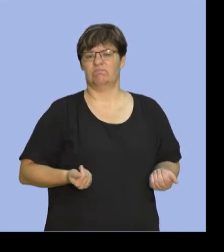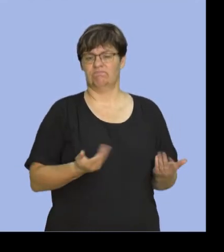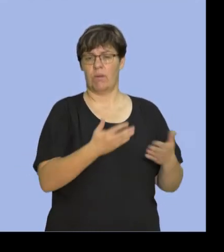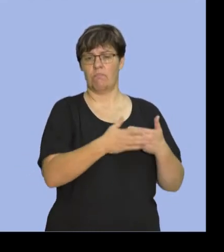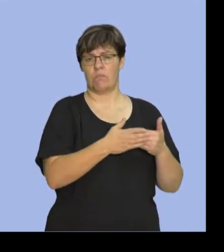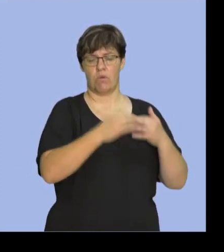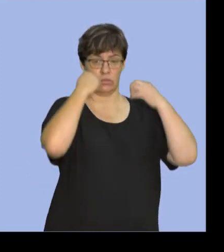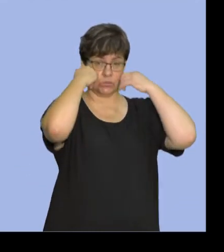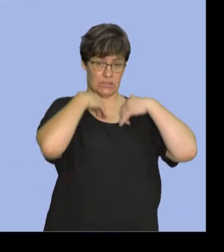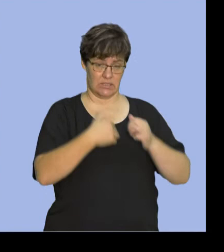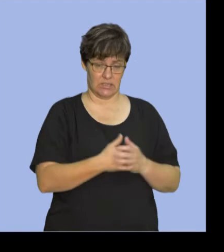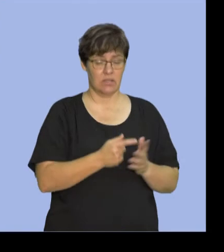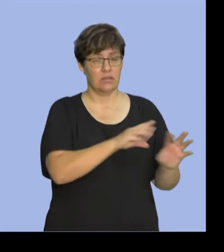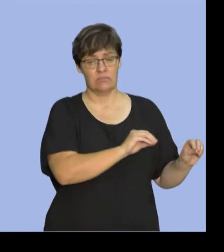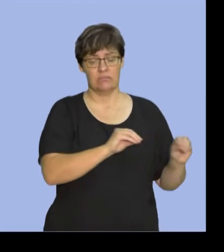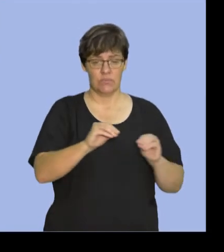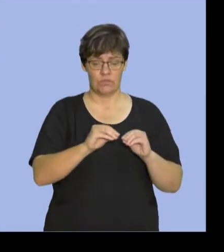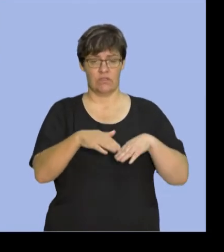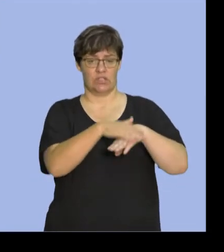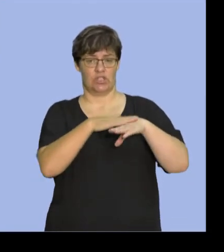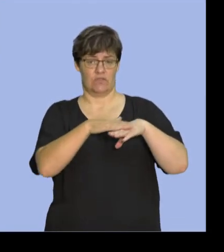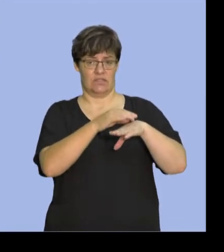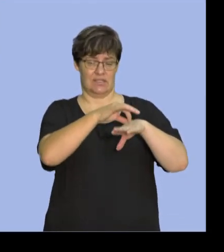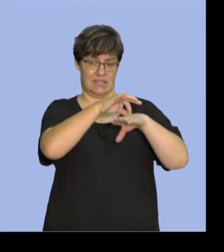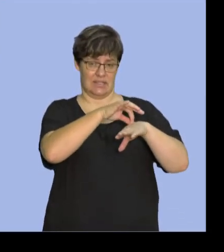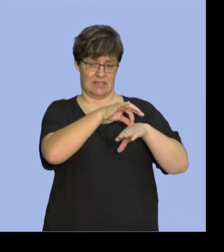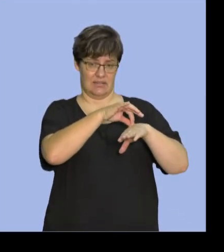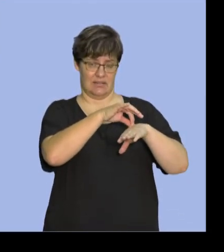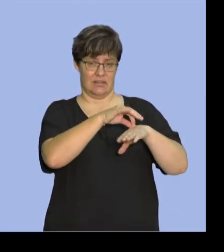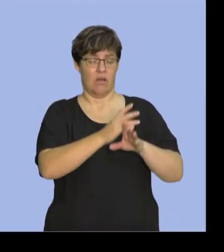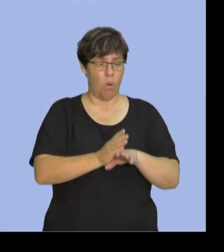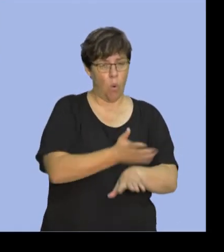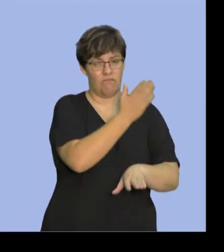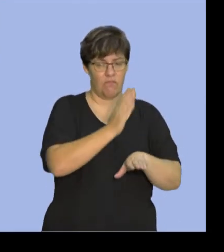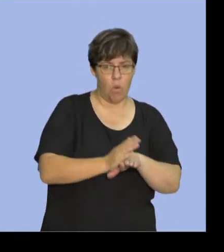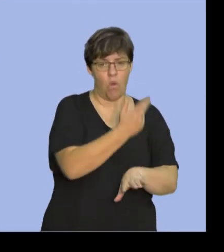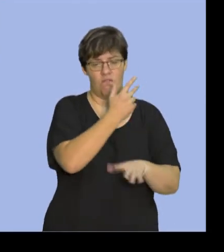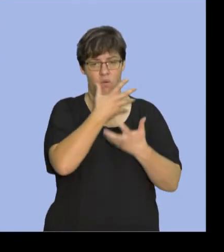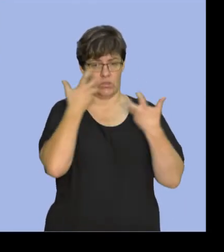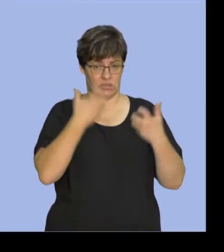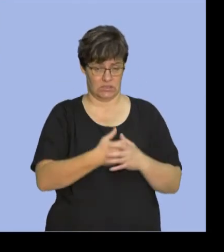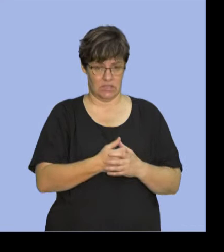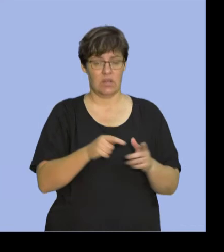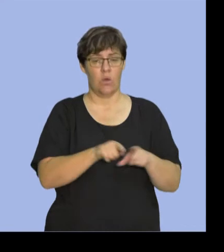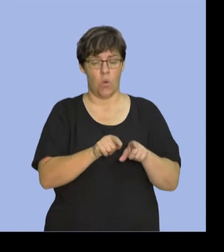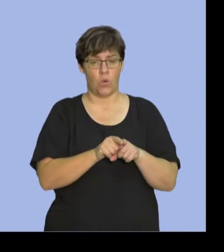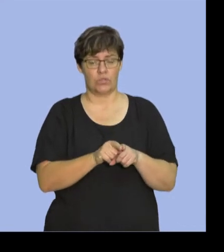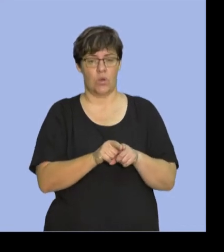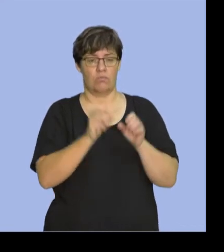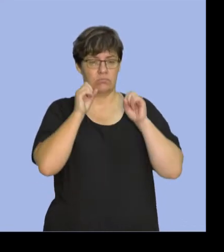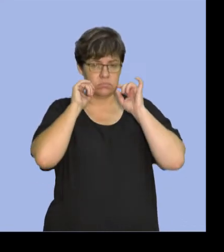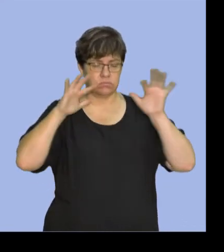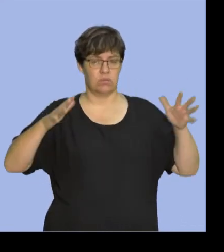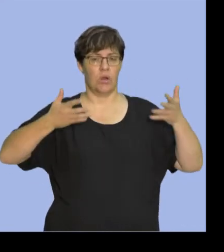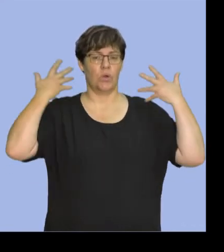and that sweat moves to the surface of the skin, removing the heat as well as allowing for the evaporation and the